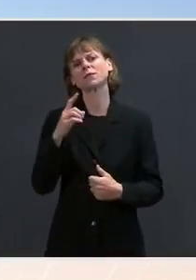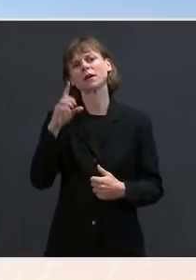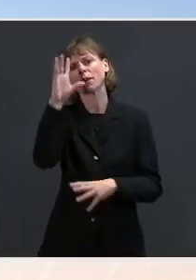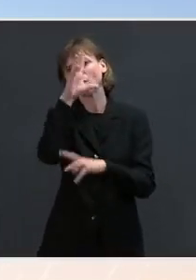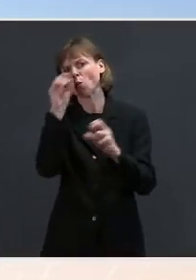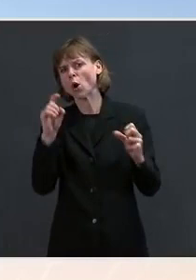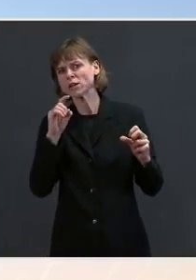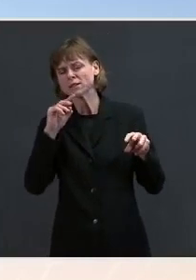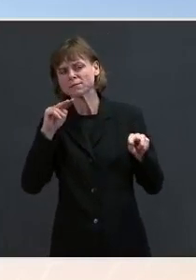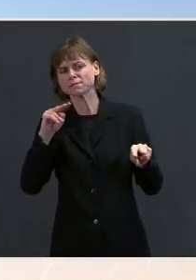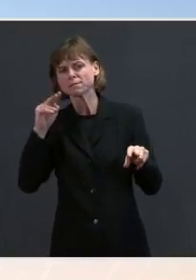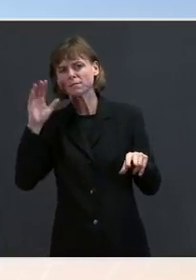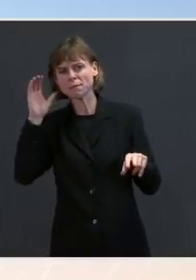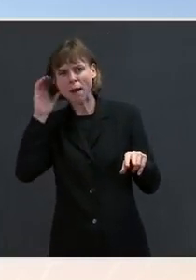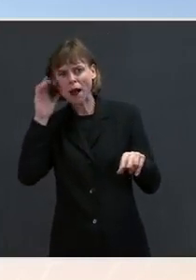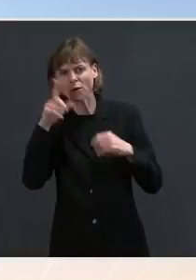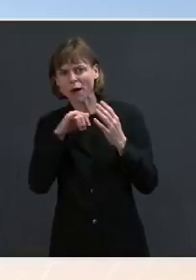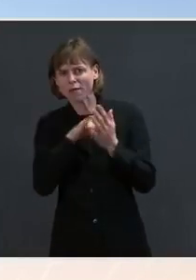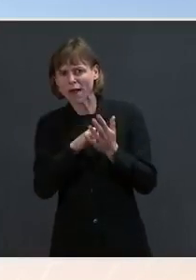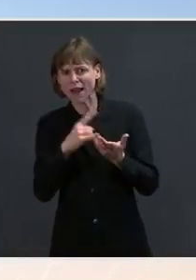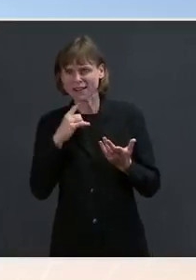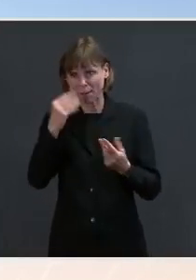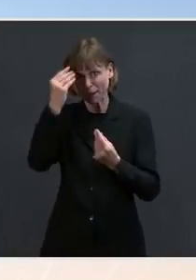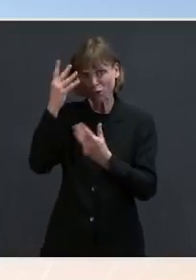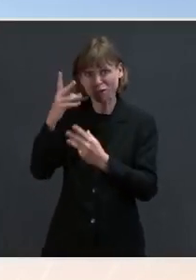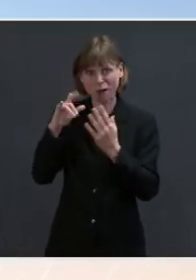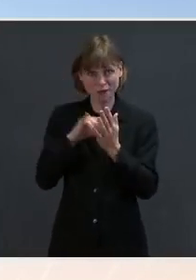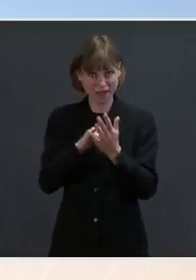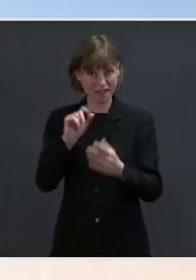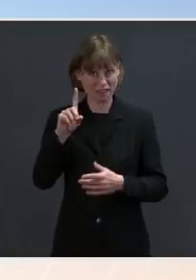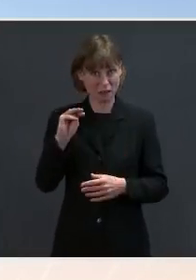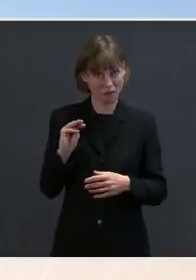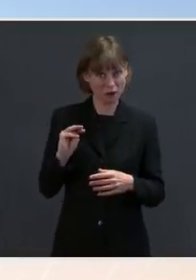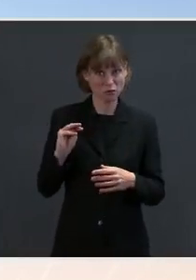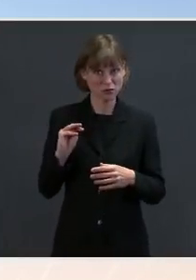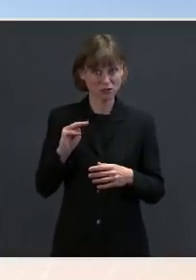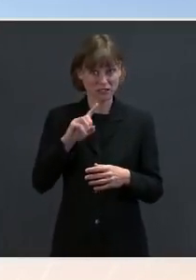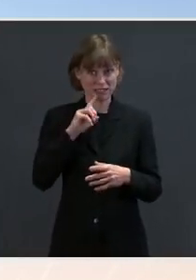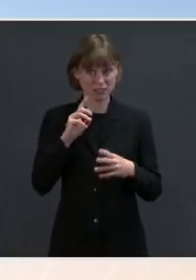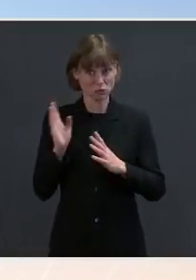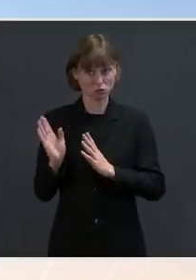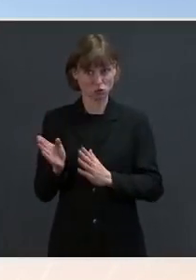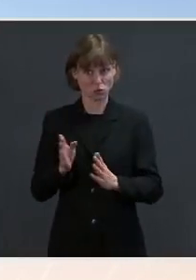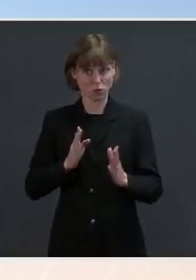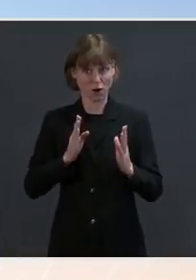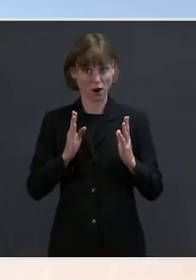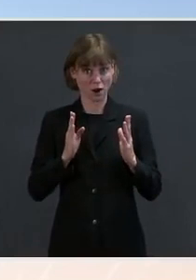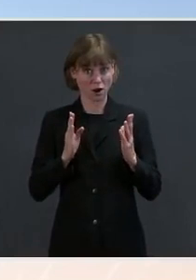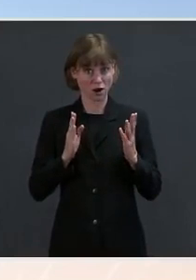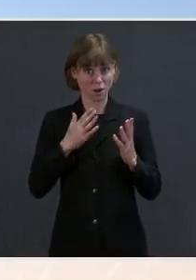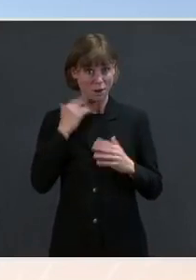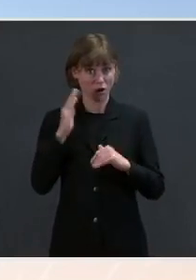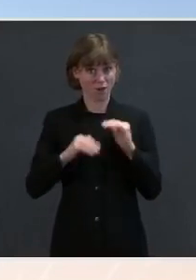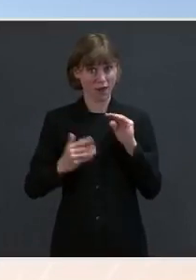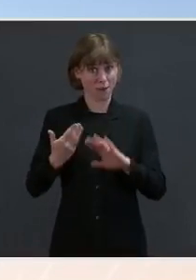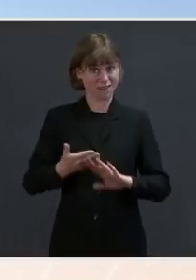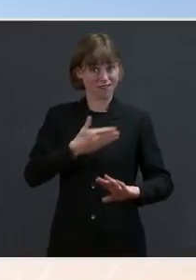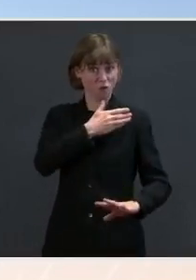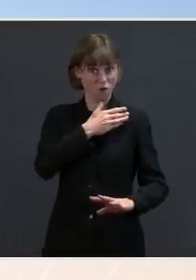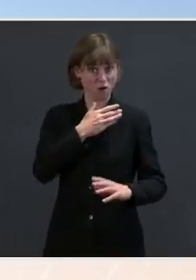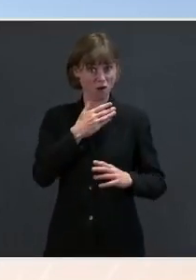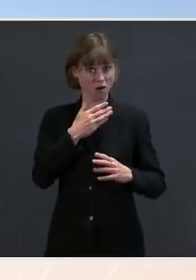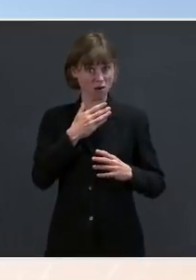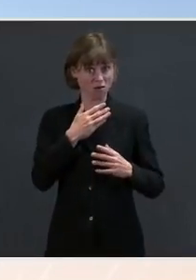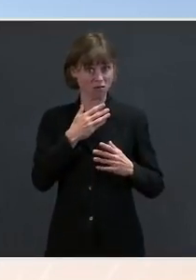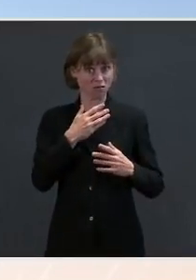Has he been briefed? And has the administration directed law enforcement to prepare any better than they were prepared considering the